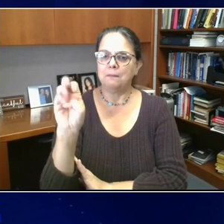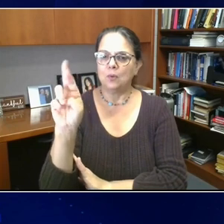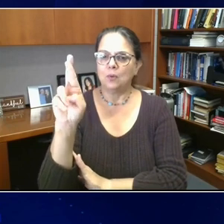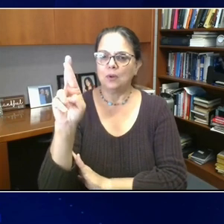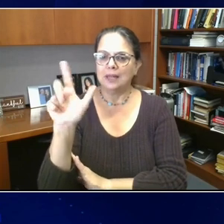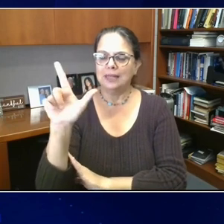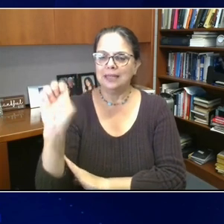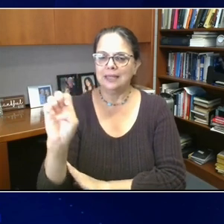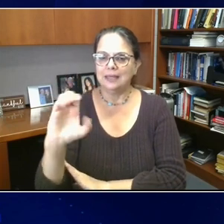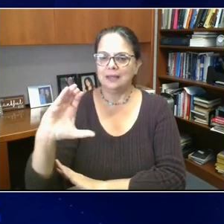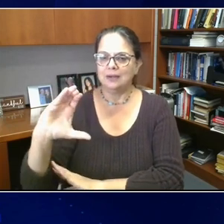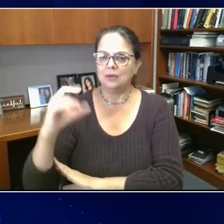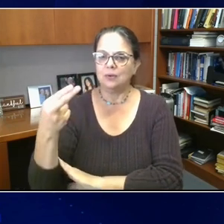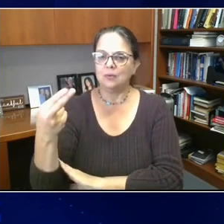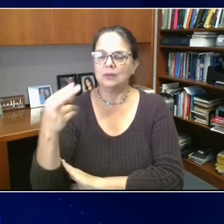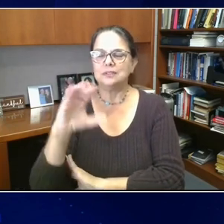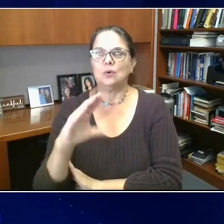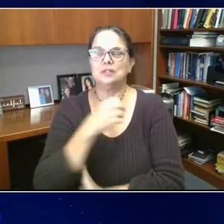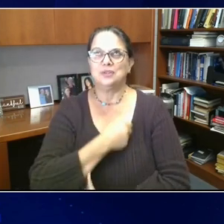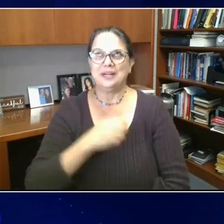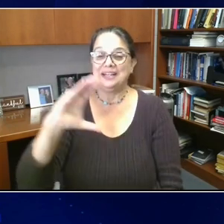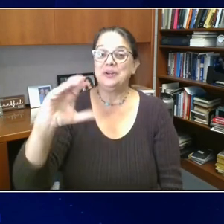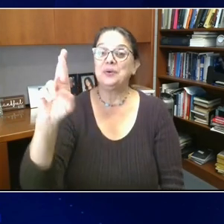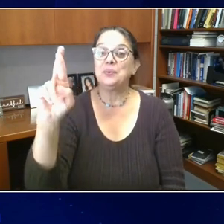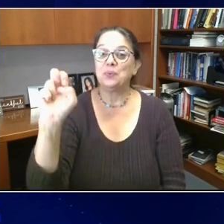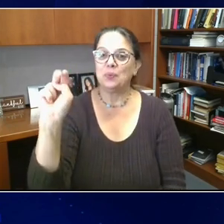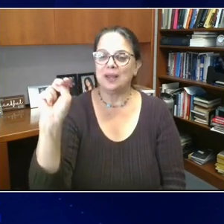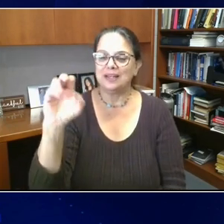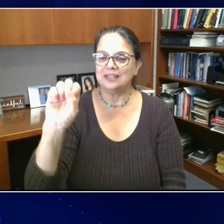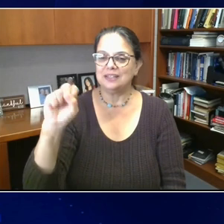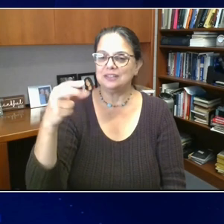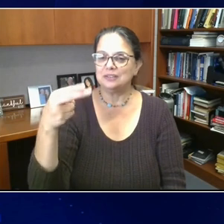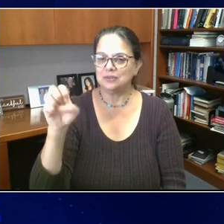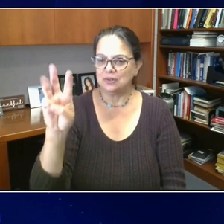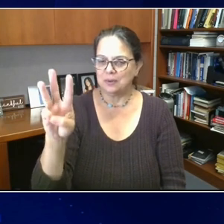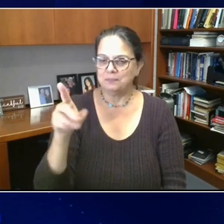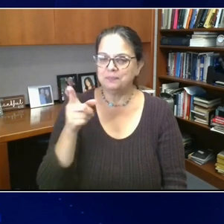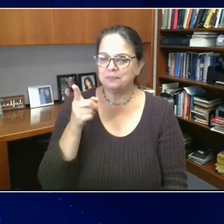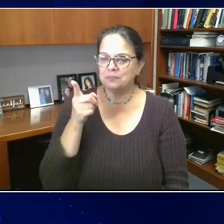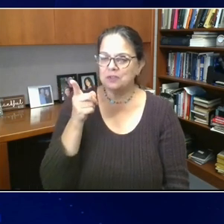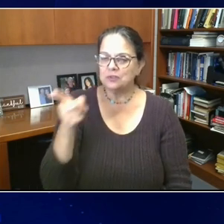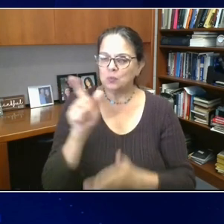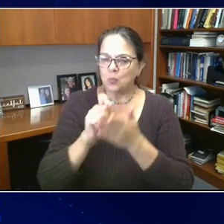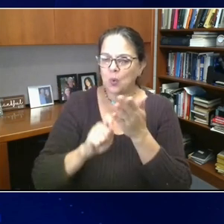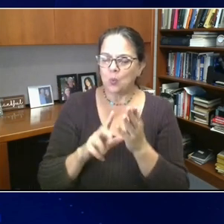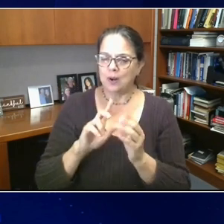Some of you may be familiar with the legal scholar Kimberly Crenshaw.